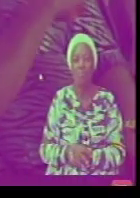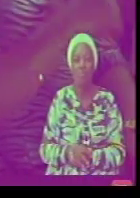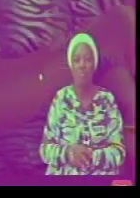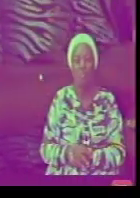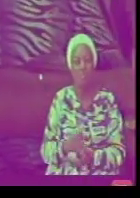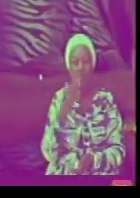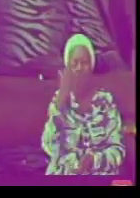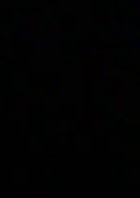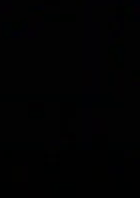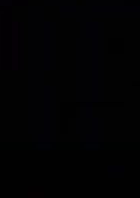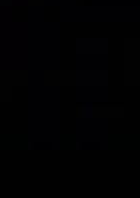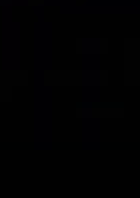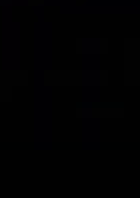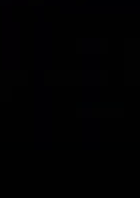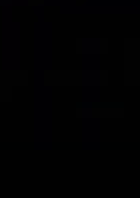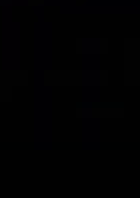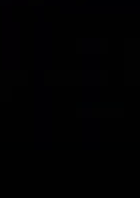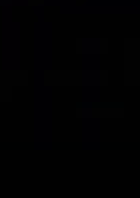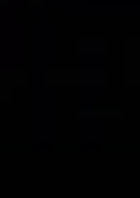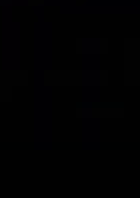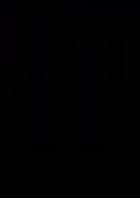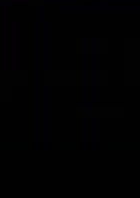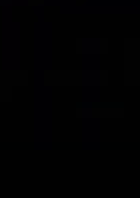I will not perish.